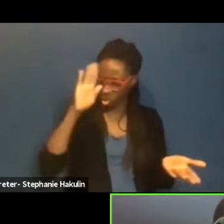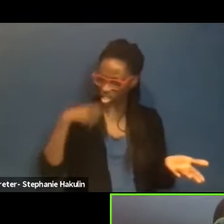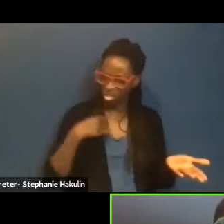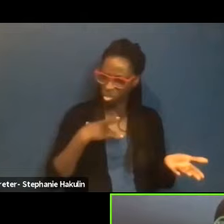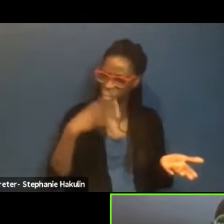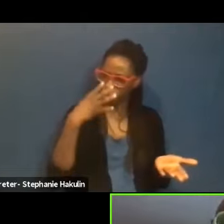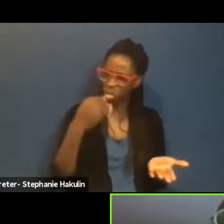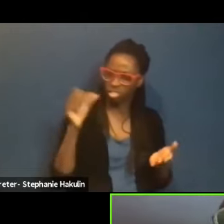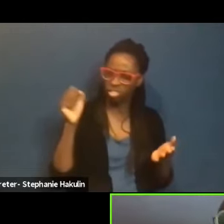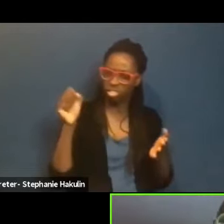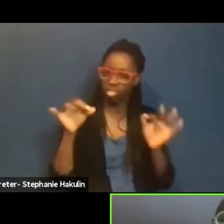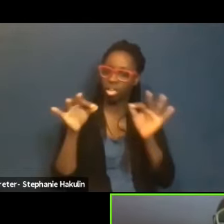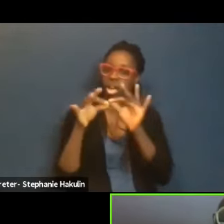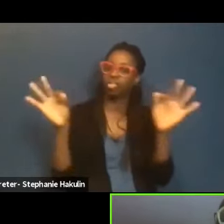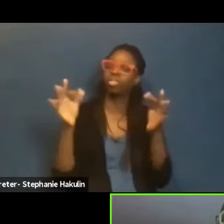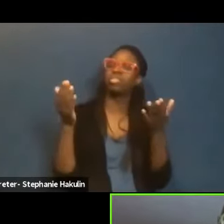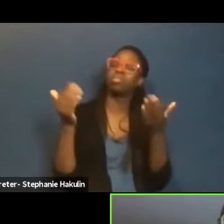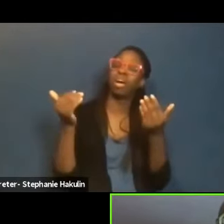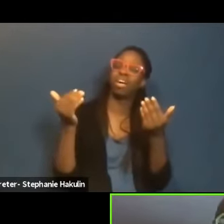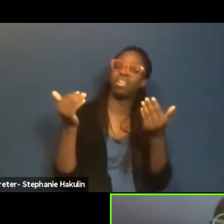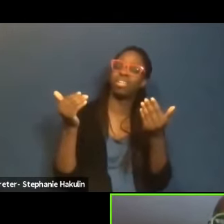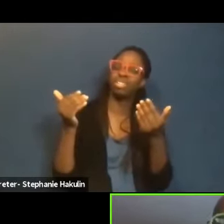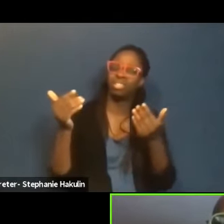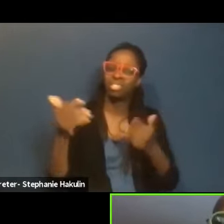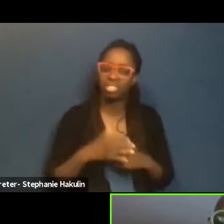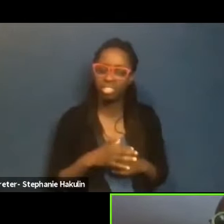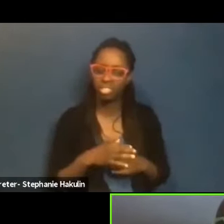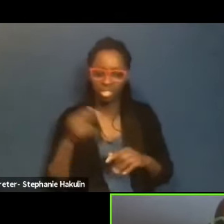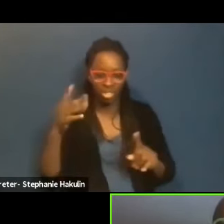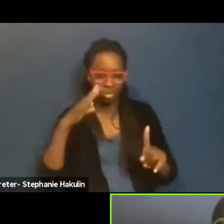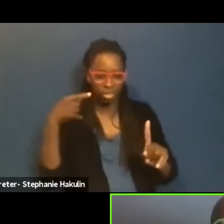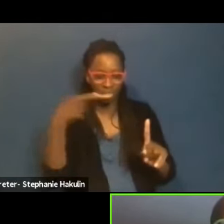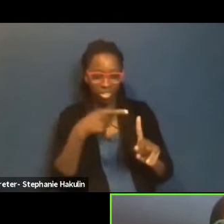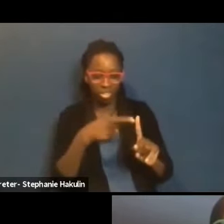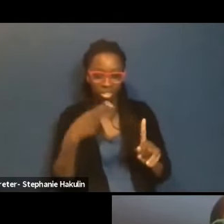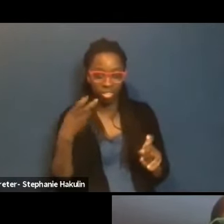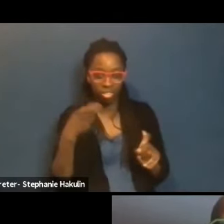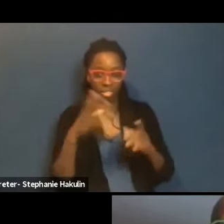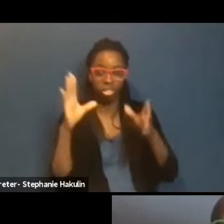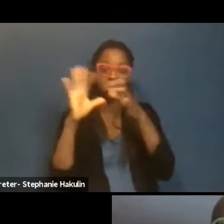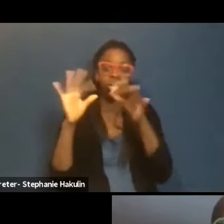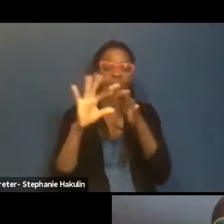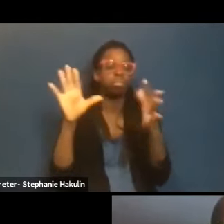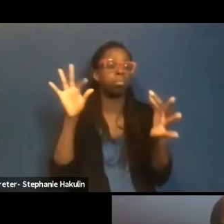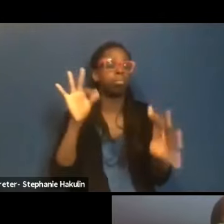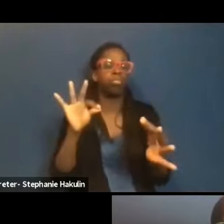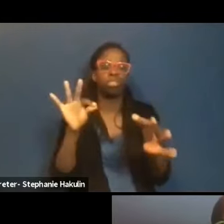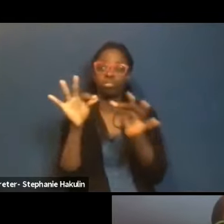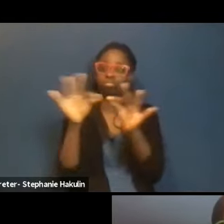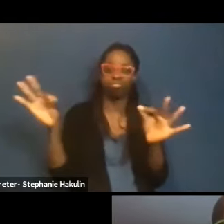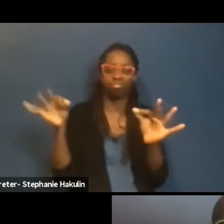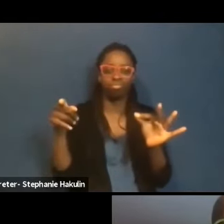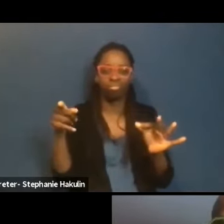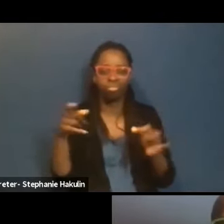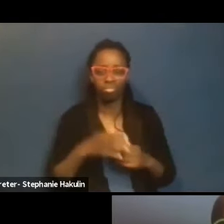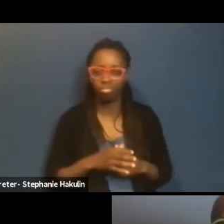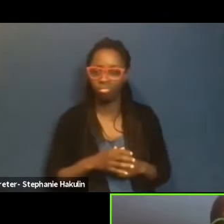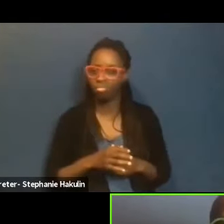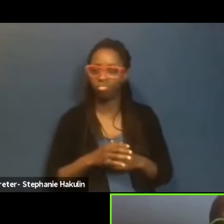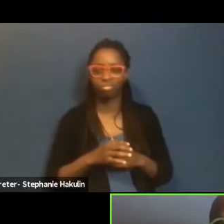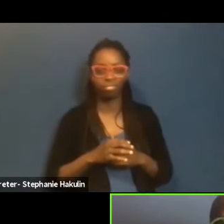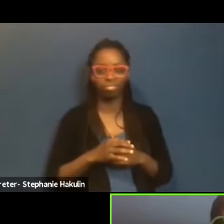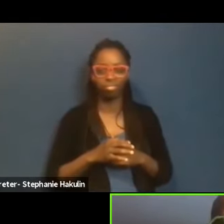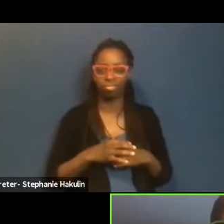originality. Come on, conceit. Come on, narrative. Come on, performance. Unreal.